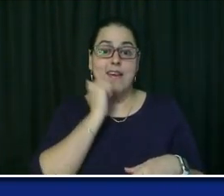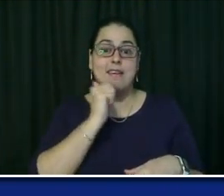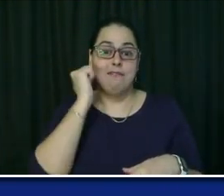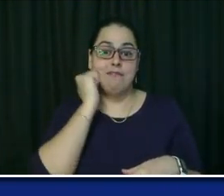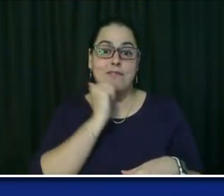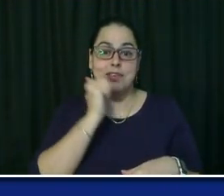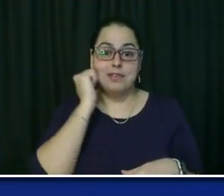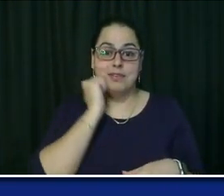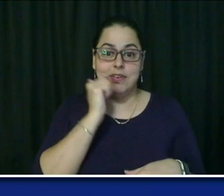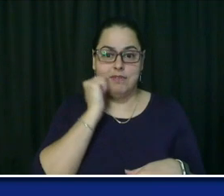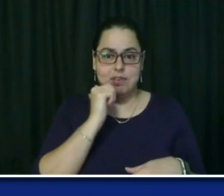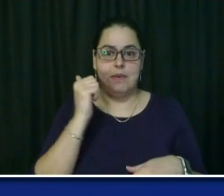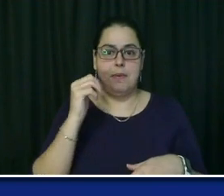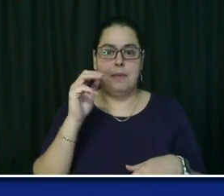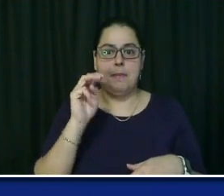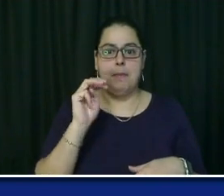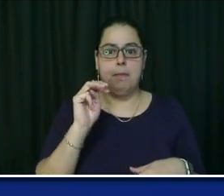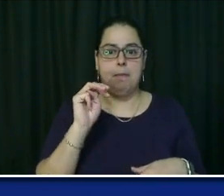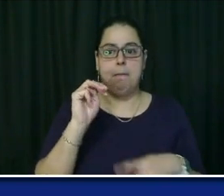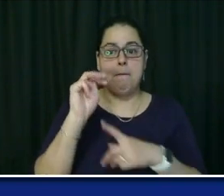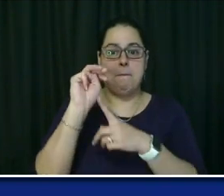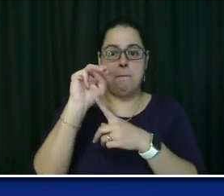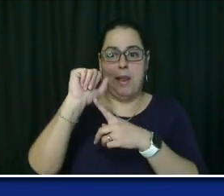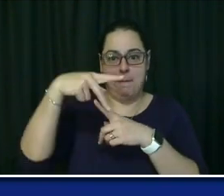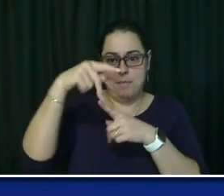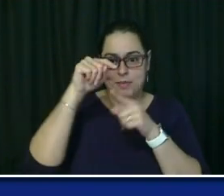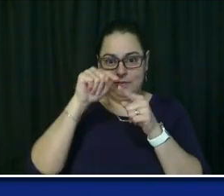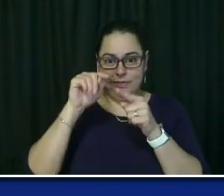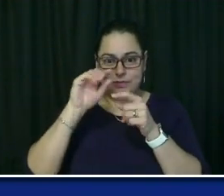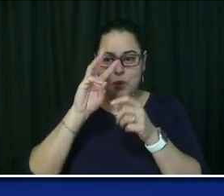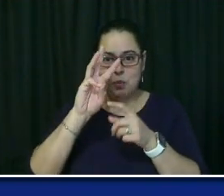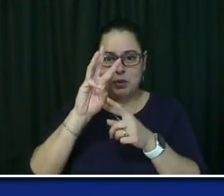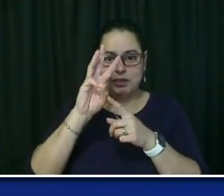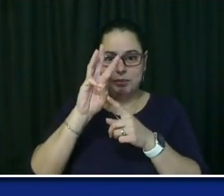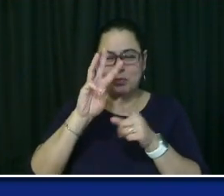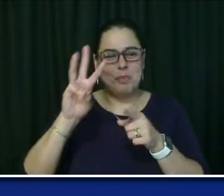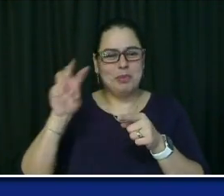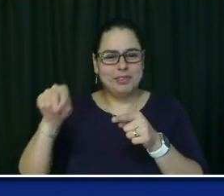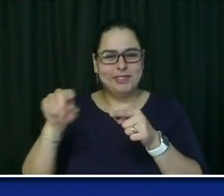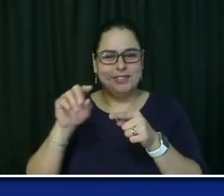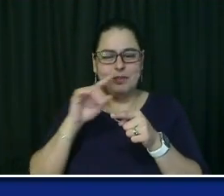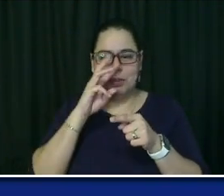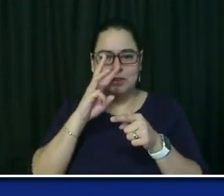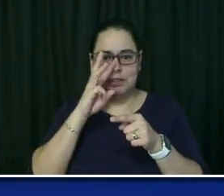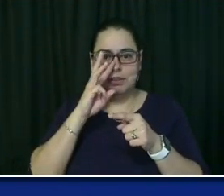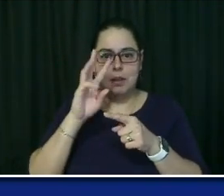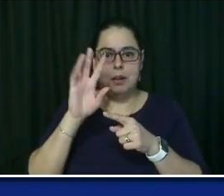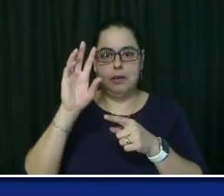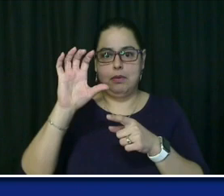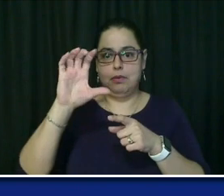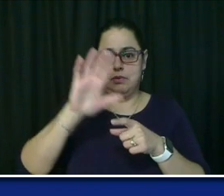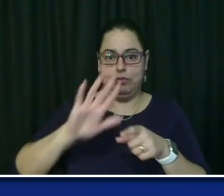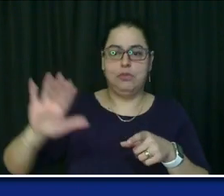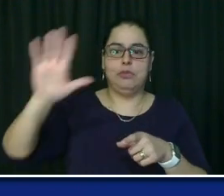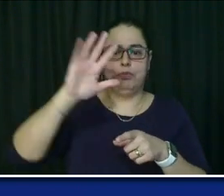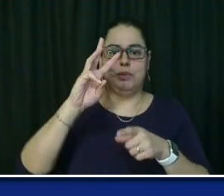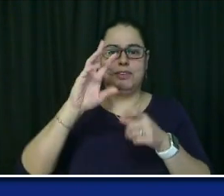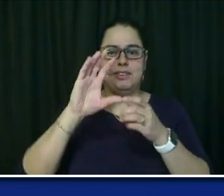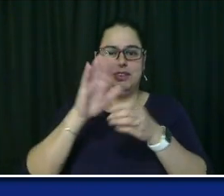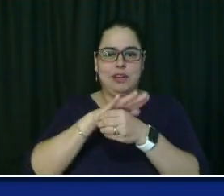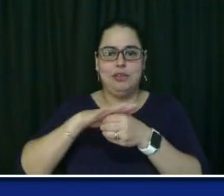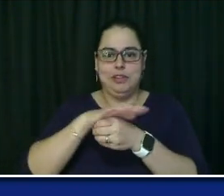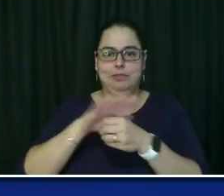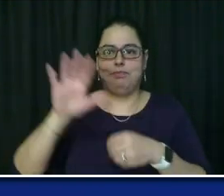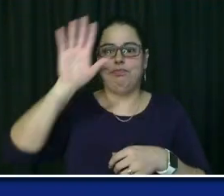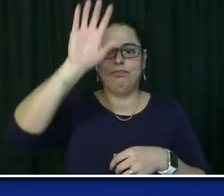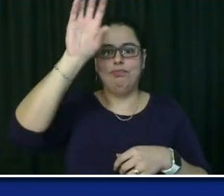cases there are as of that day in each of the 45 municipalities of Westchester County. And even though this is dated by a few days, it